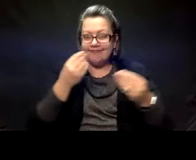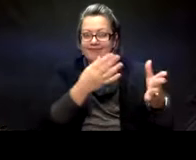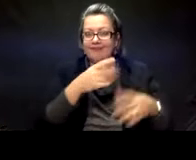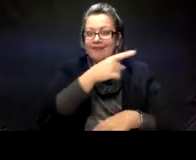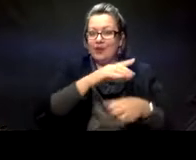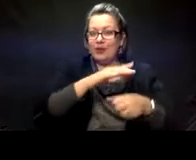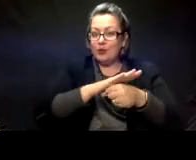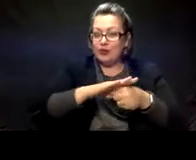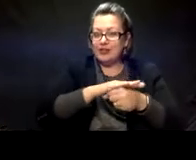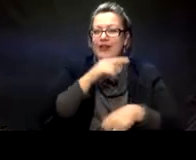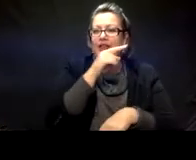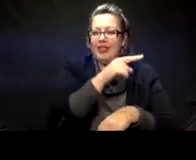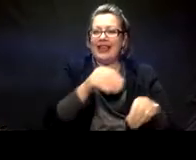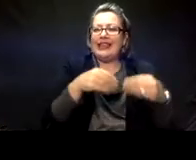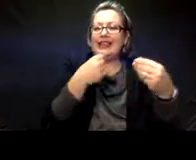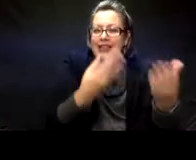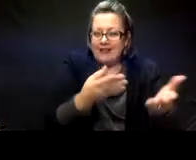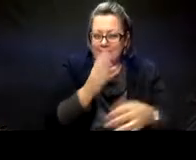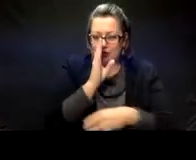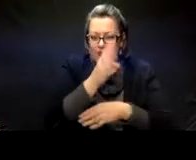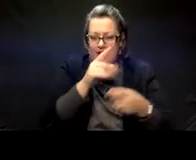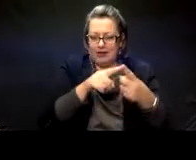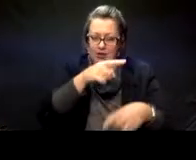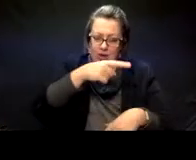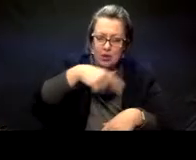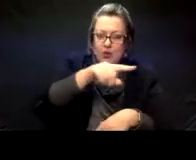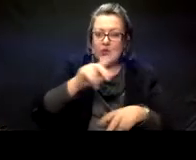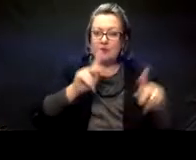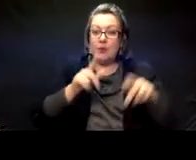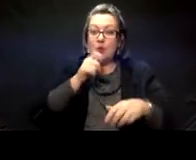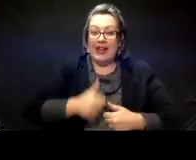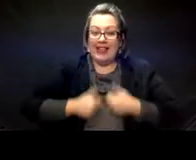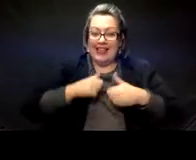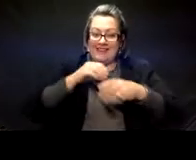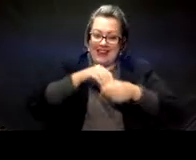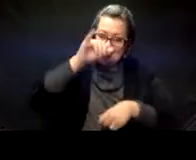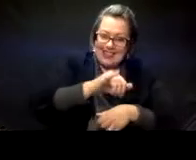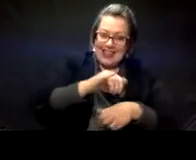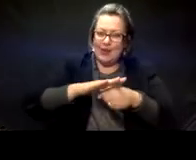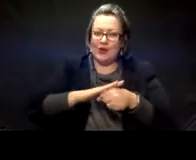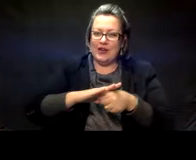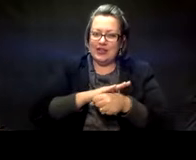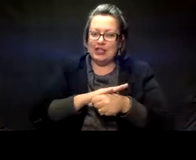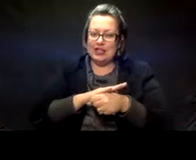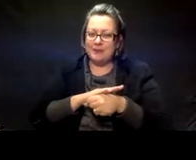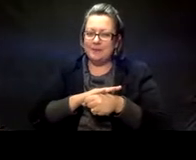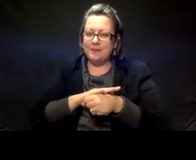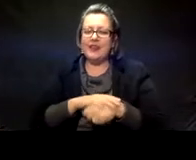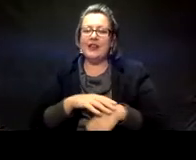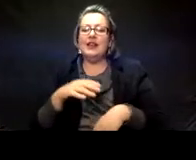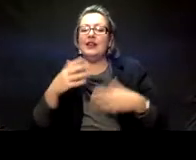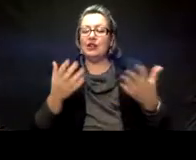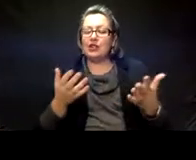And so at those locations, in those regions, they give the equipment directly to those people who live in